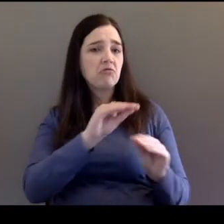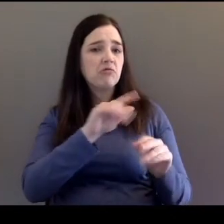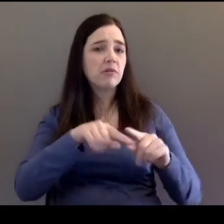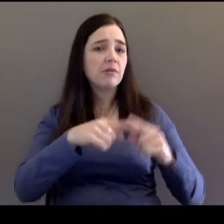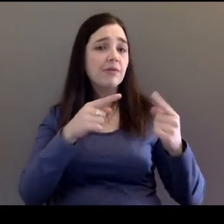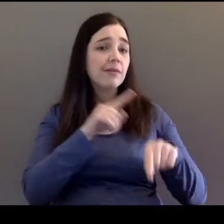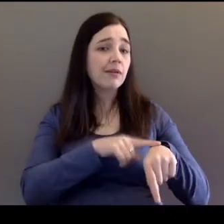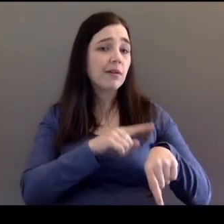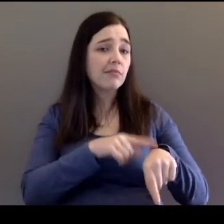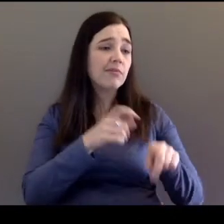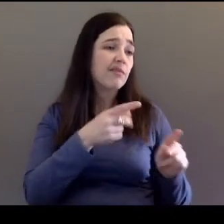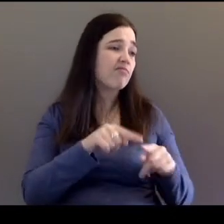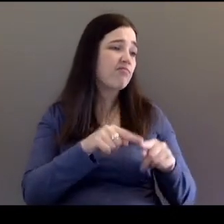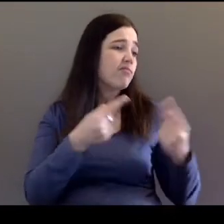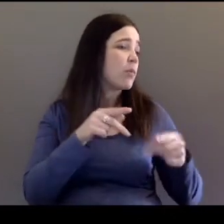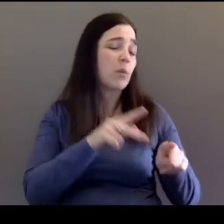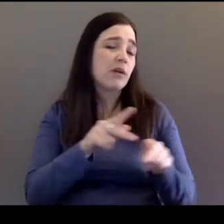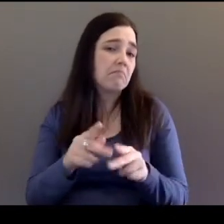different occasions.